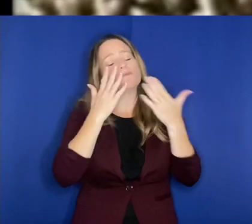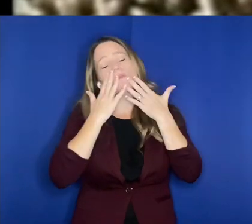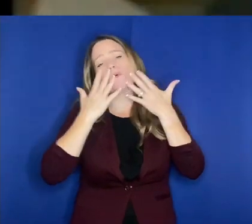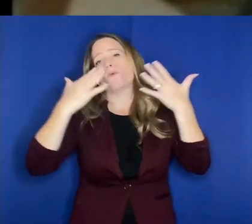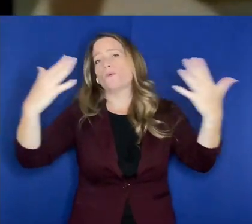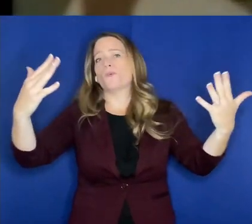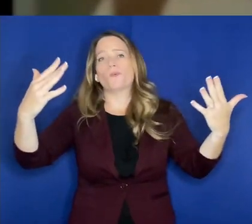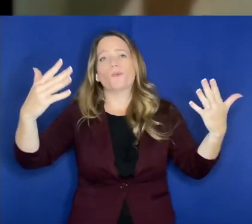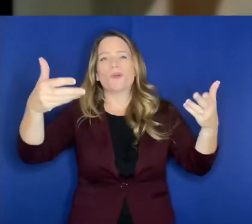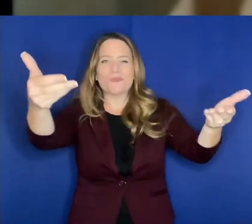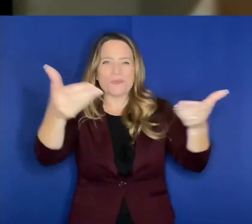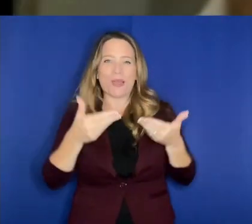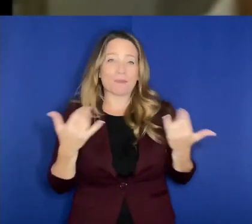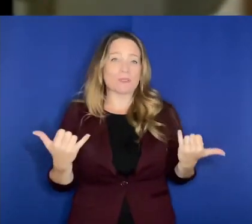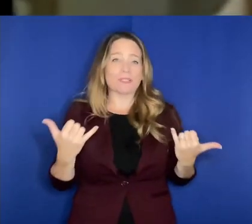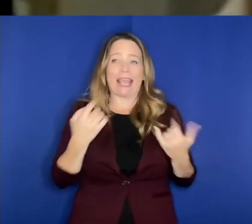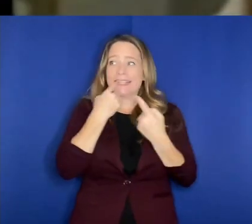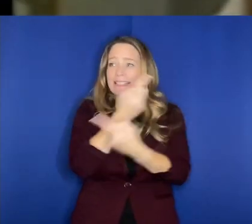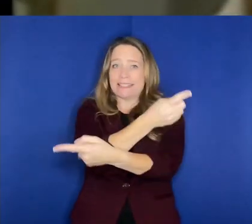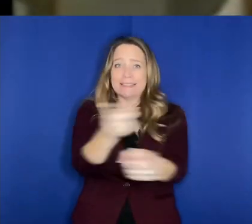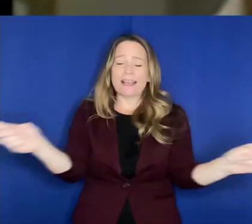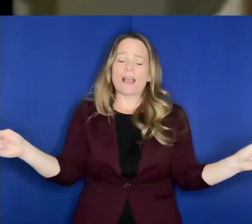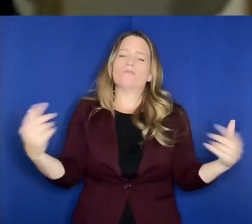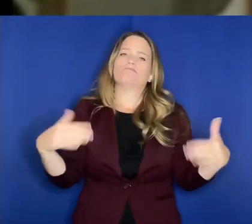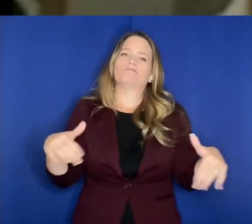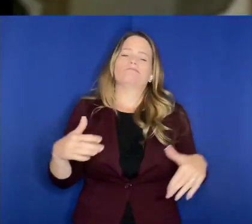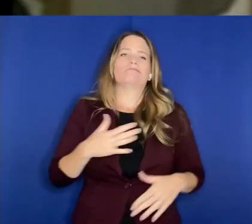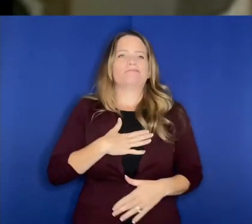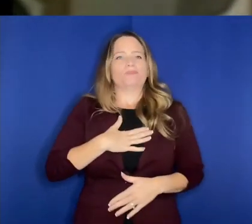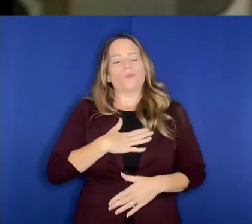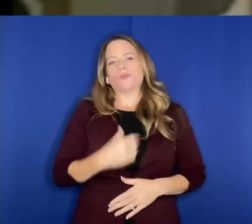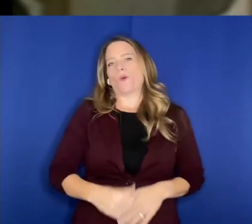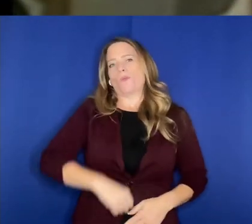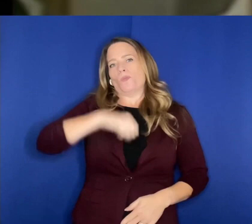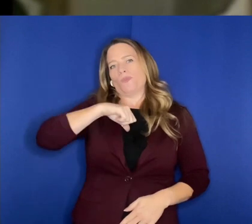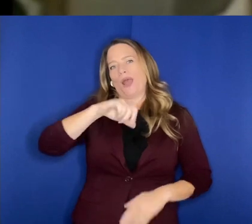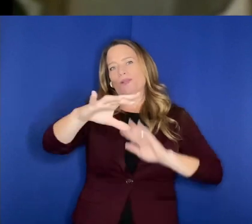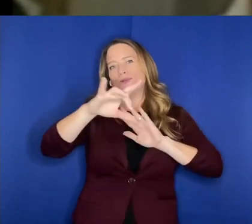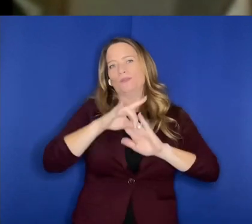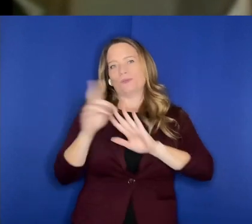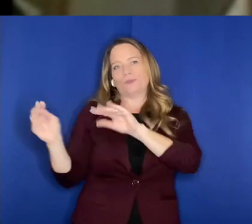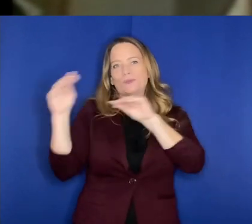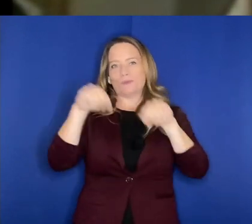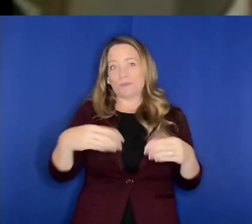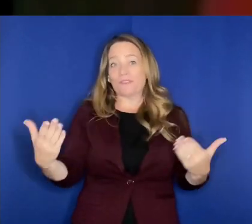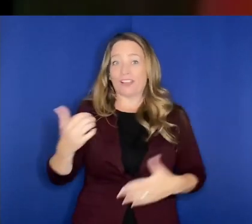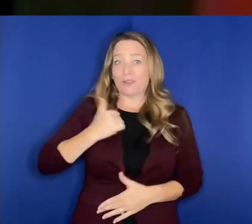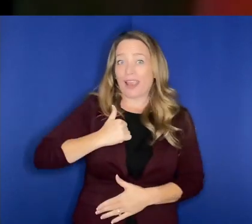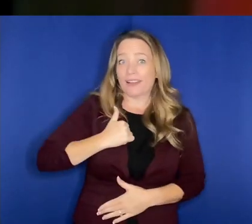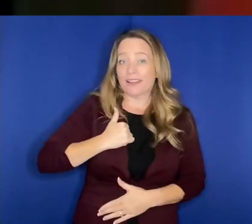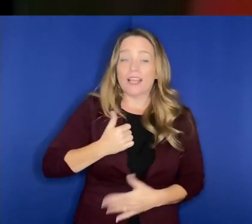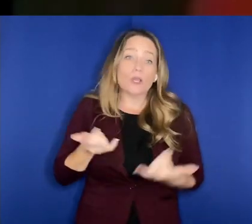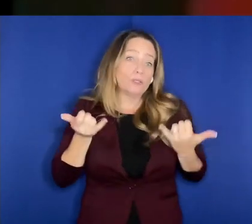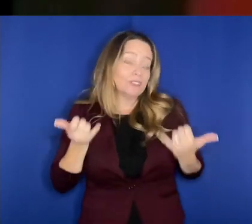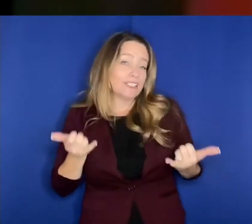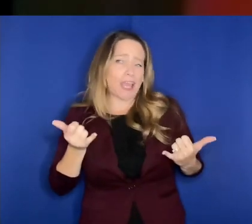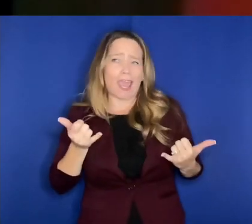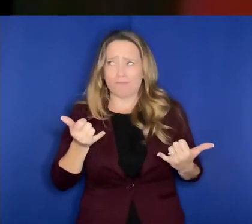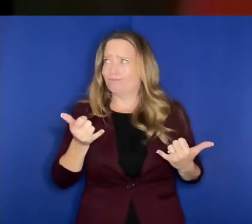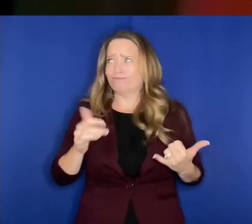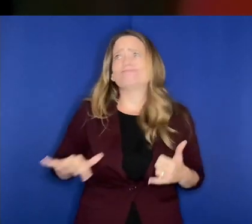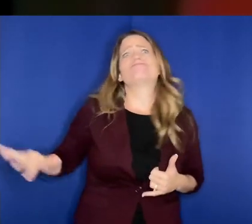warmest welcome here today, and to tell you and your people how proud we are that you have chosen Canada. Today in